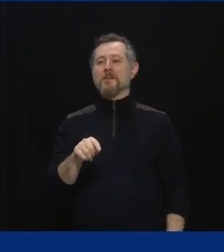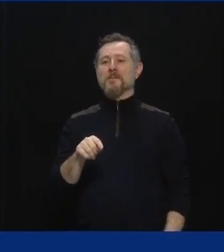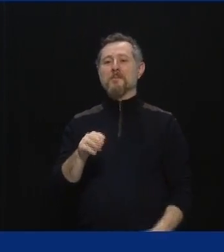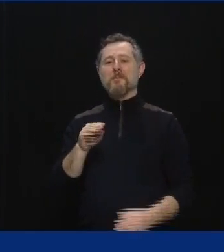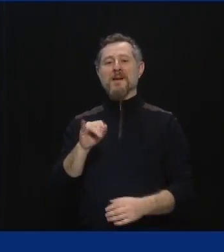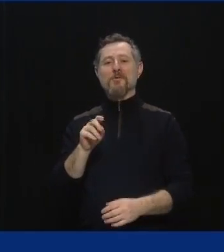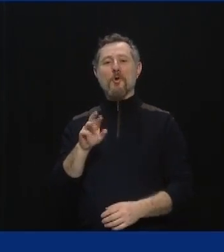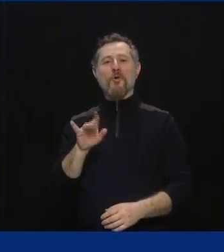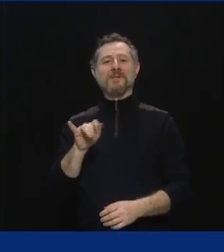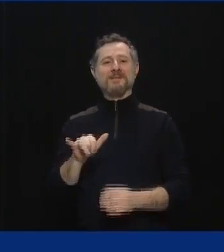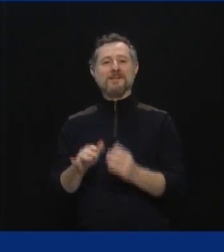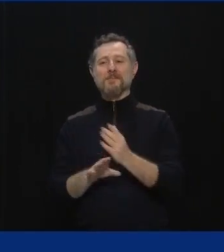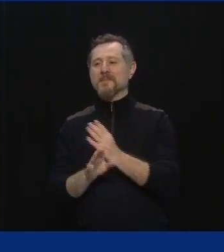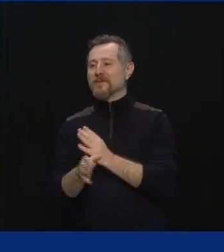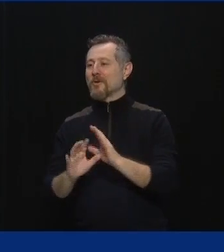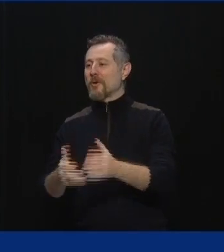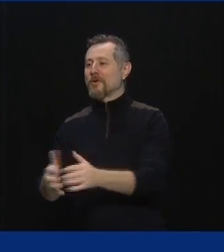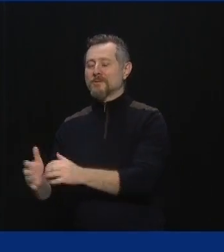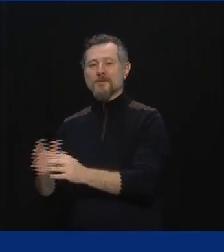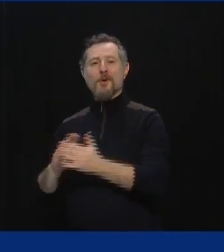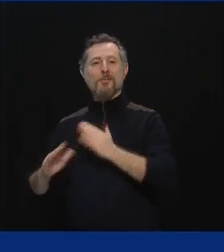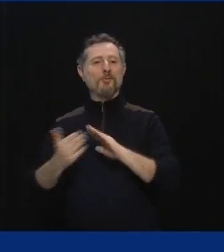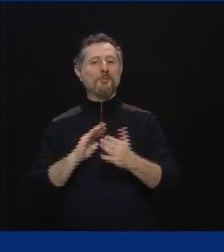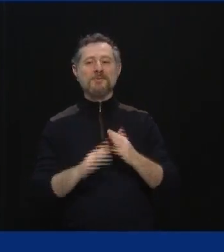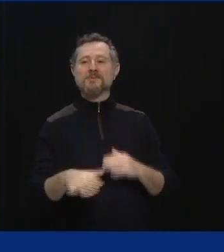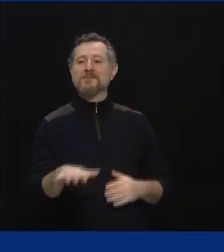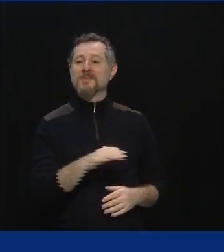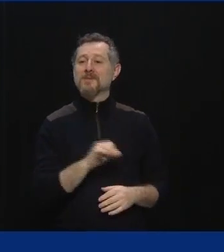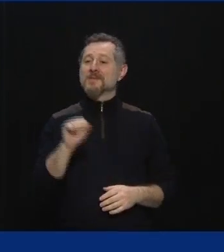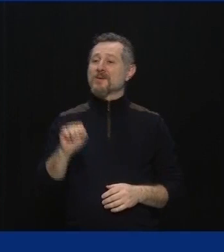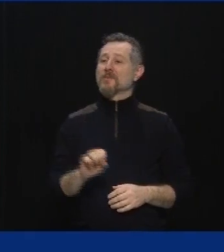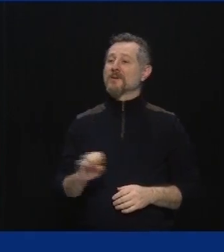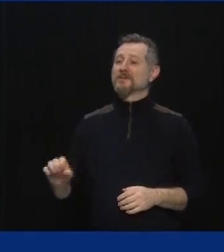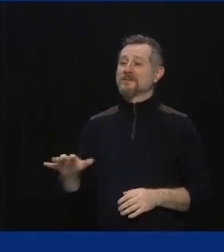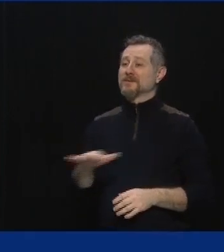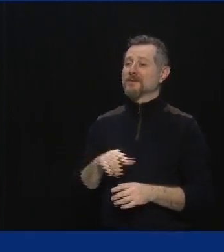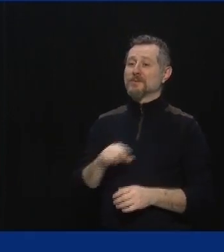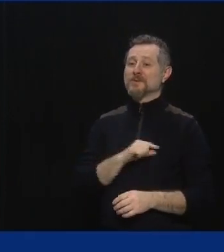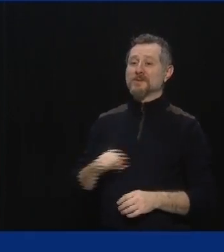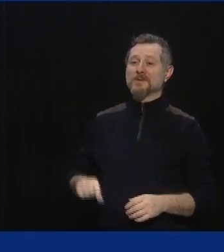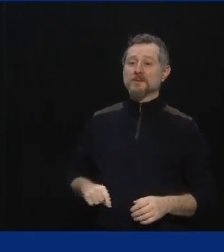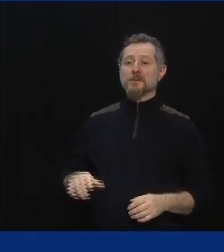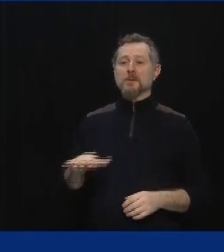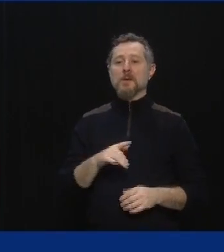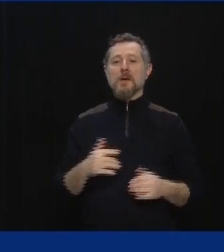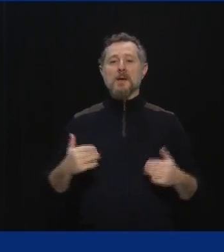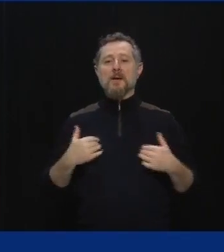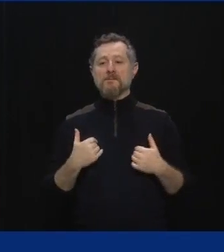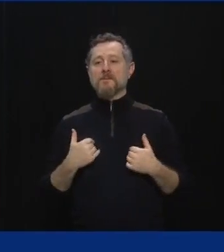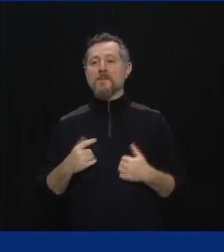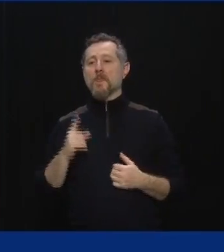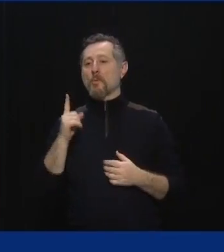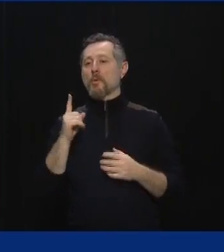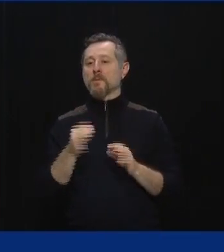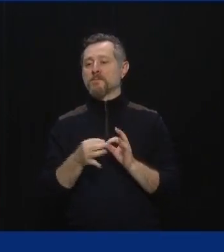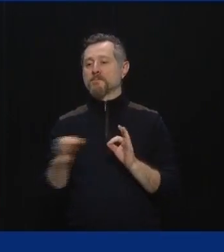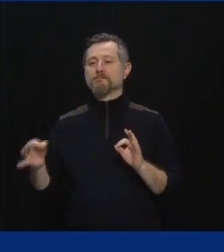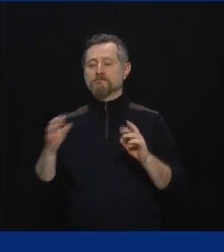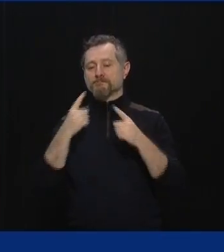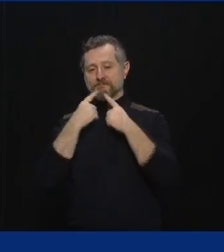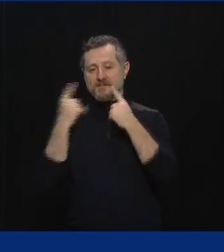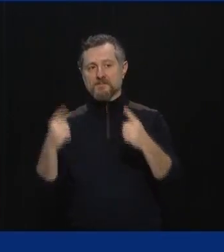You know, in southeastern Queens, we have a saying. We